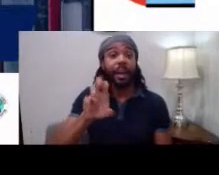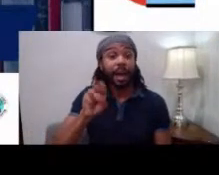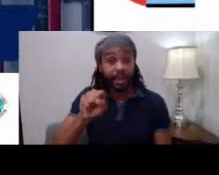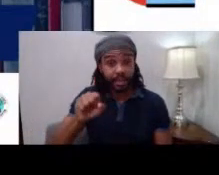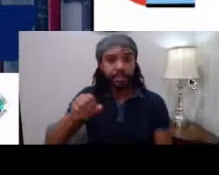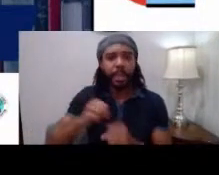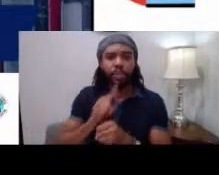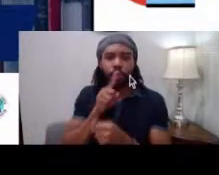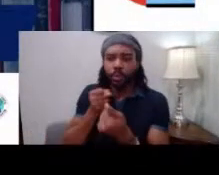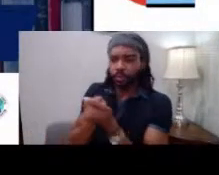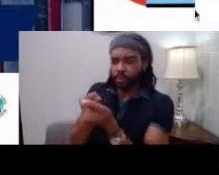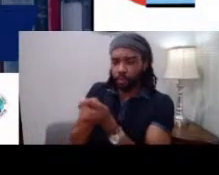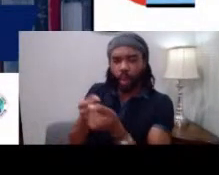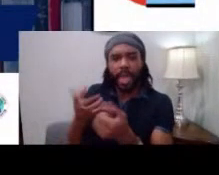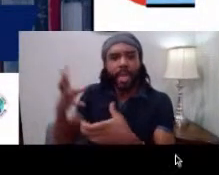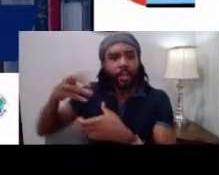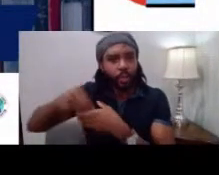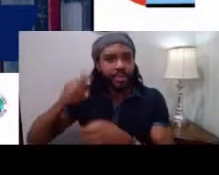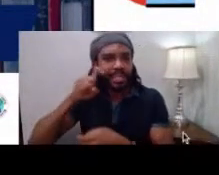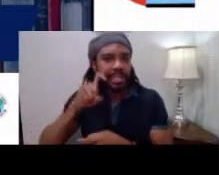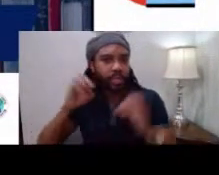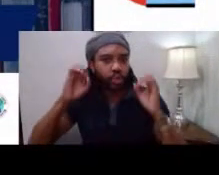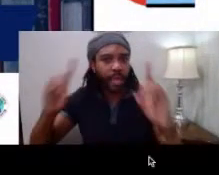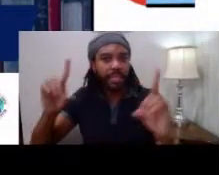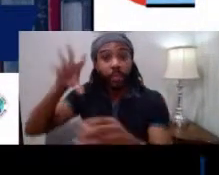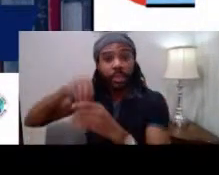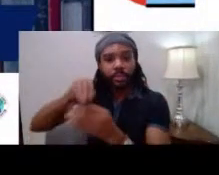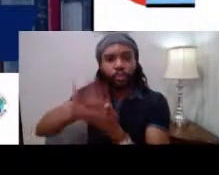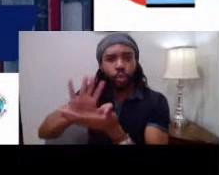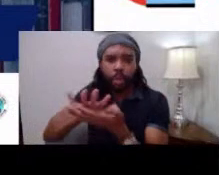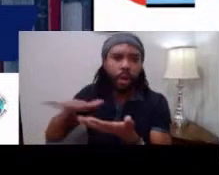ed in schools across the country.